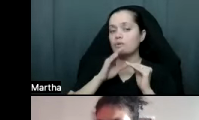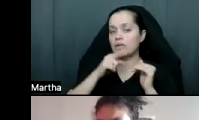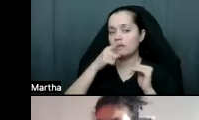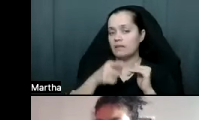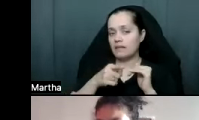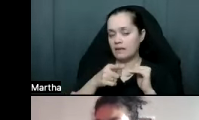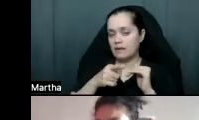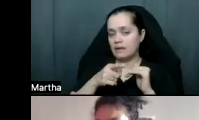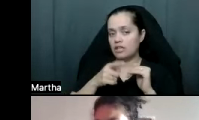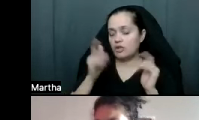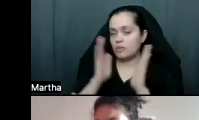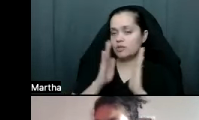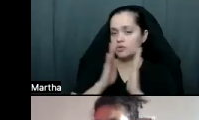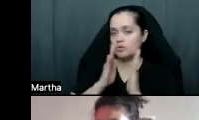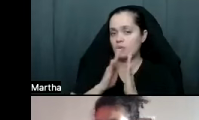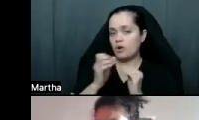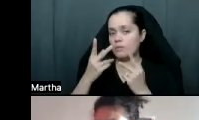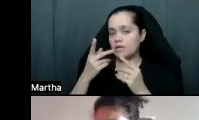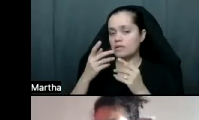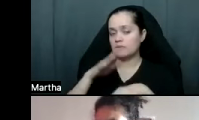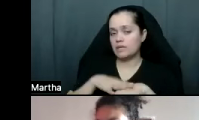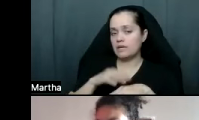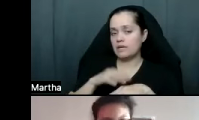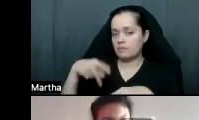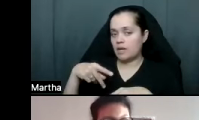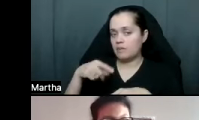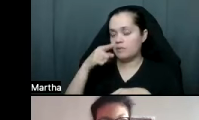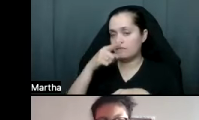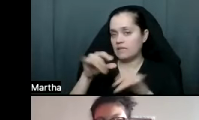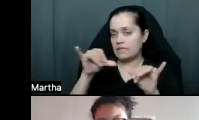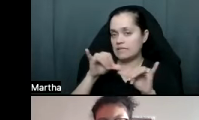too small, many of them, to put on a map of this size.